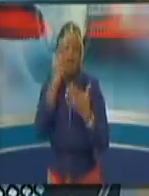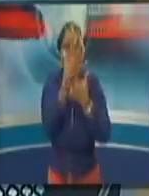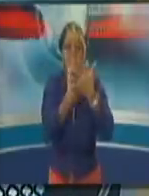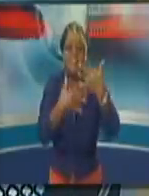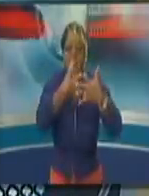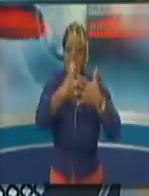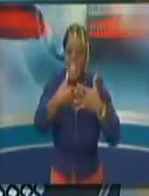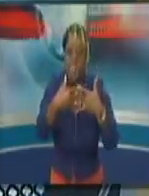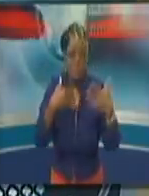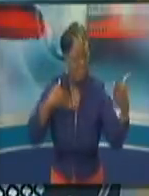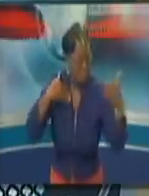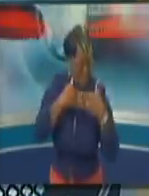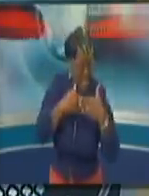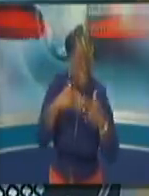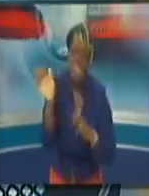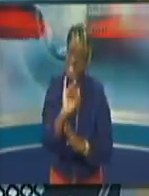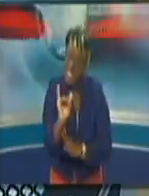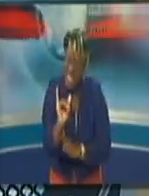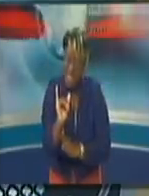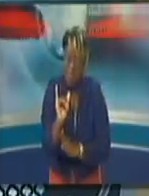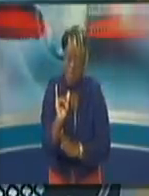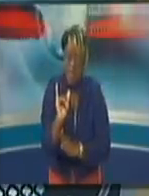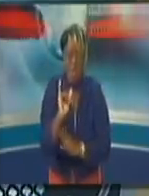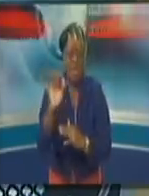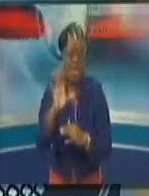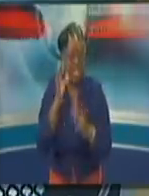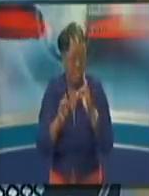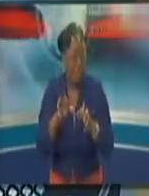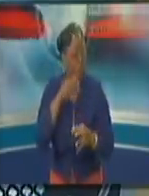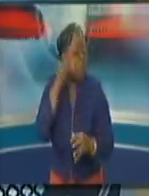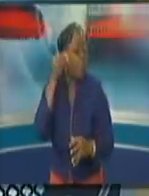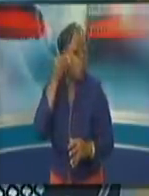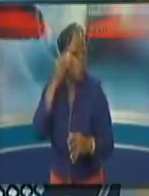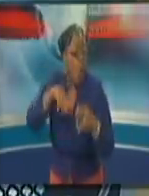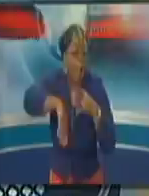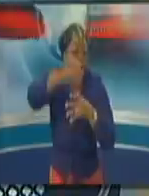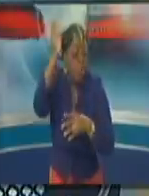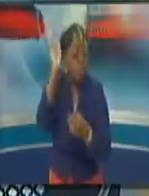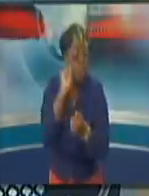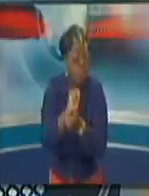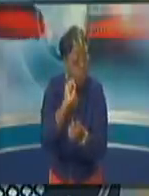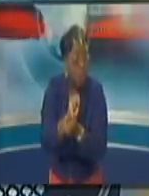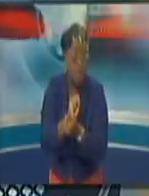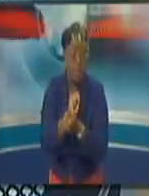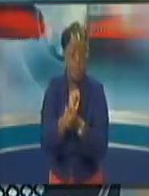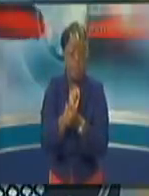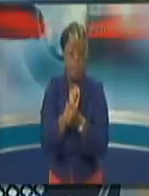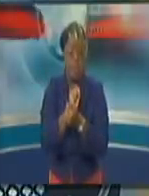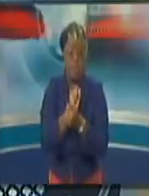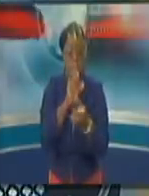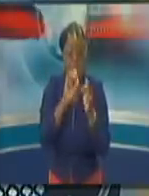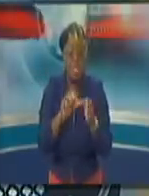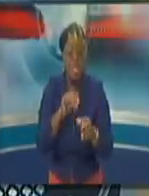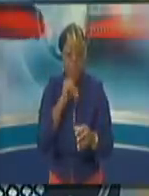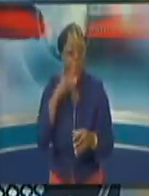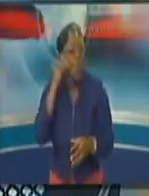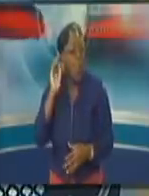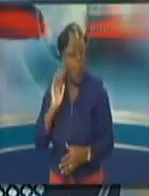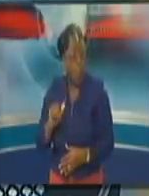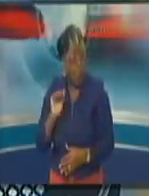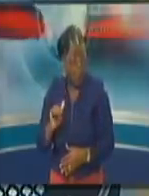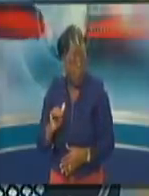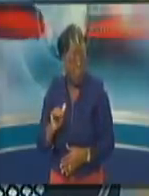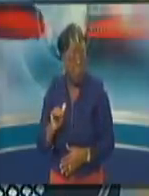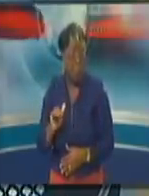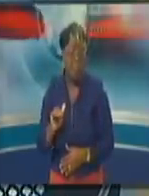possible resembles what your normal work day would have been like if you were going to work. And if you're not employed at this time for some